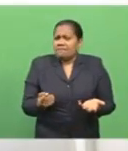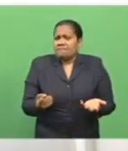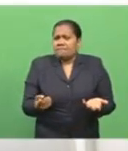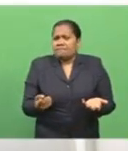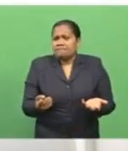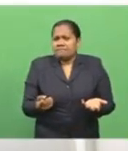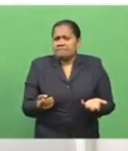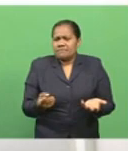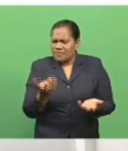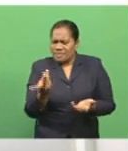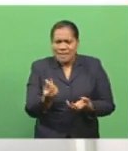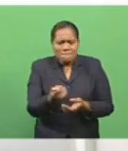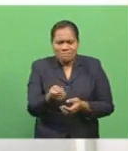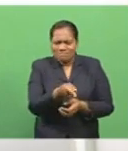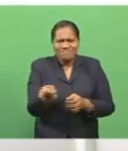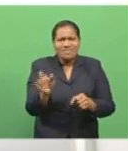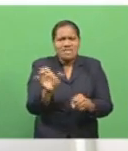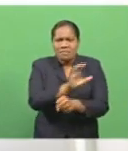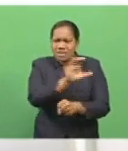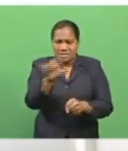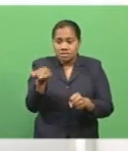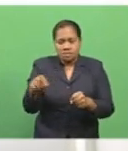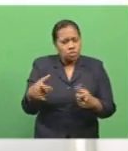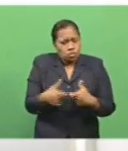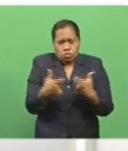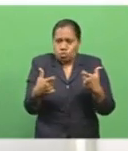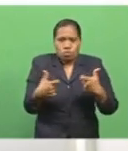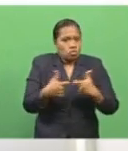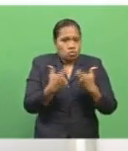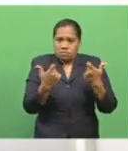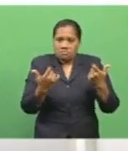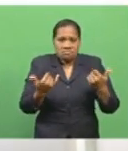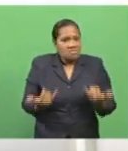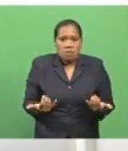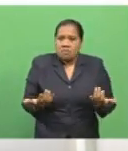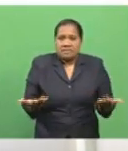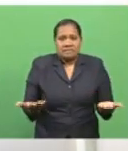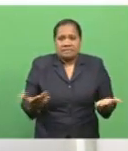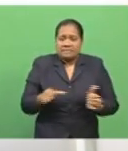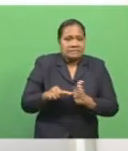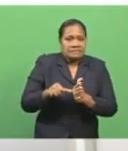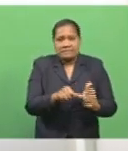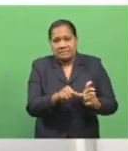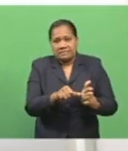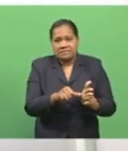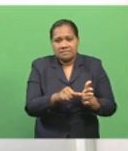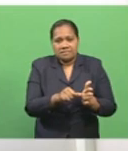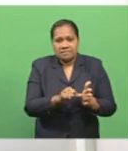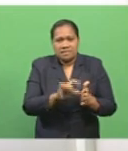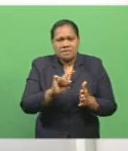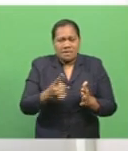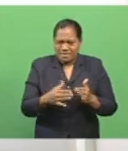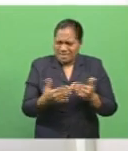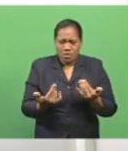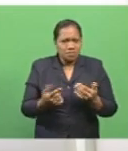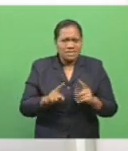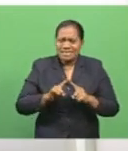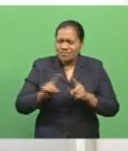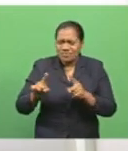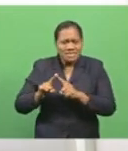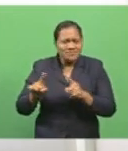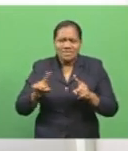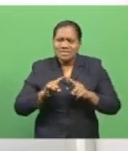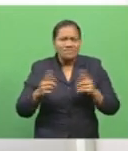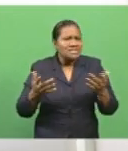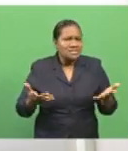logistic companies that they're facing some challenges as well. So it's a different time zone at the moment, you know, something that